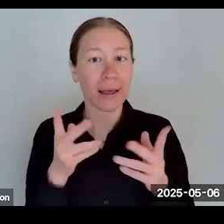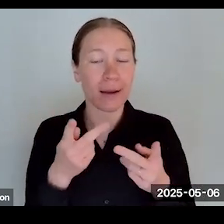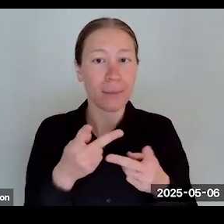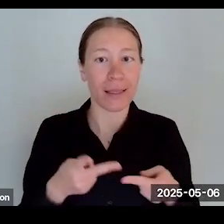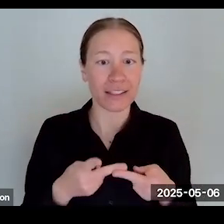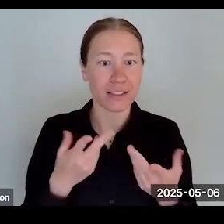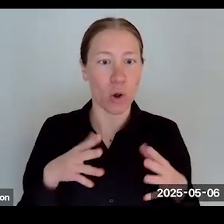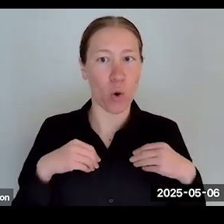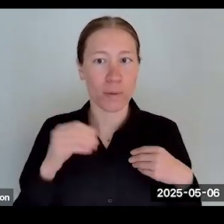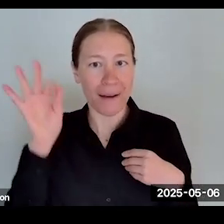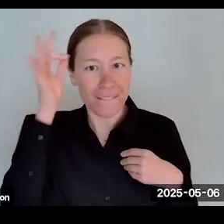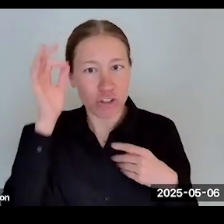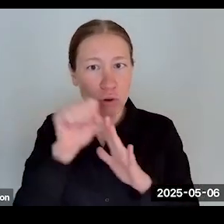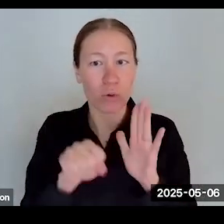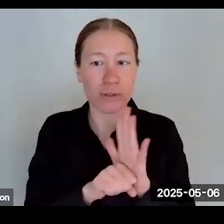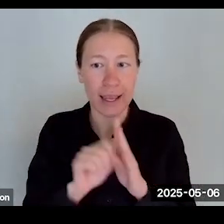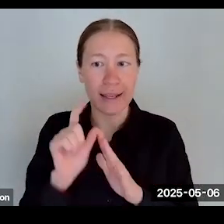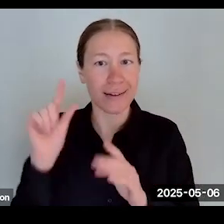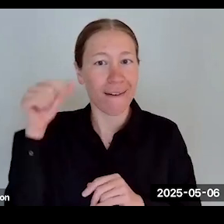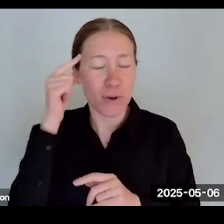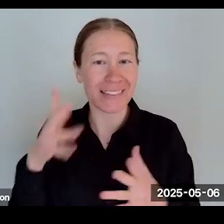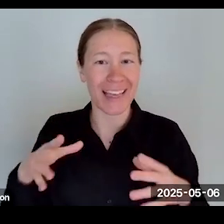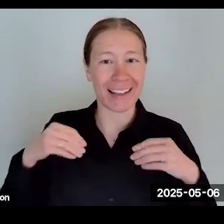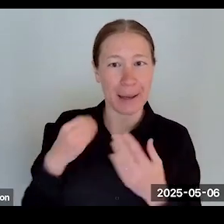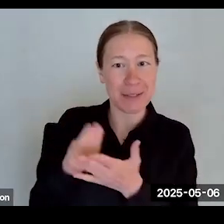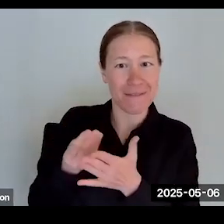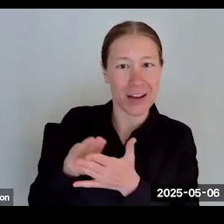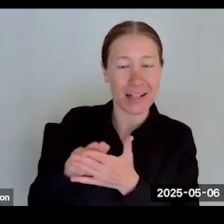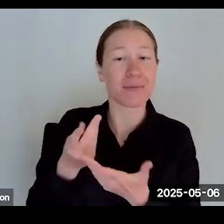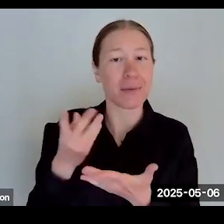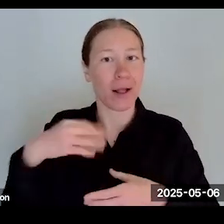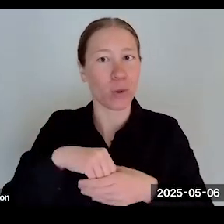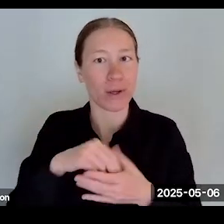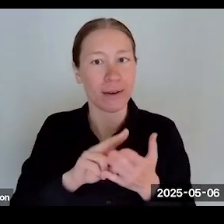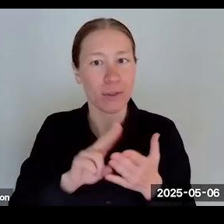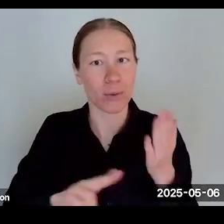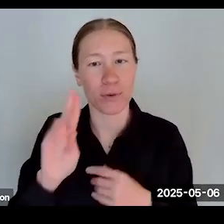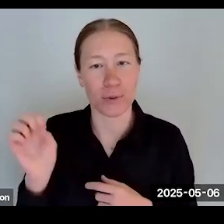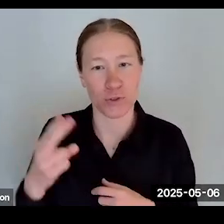or state governments that accept funding. This includes the University of Michigan.